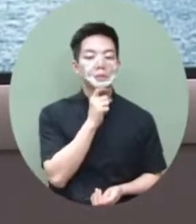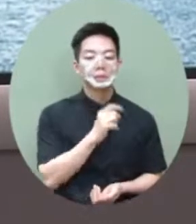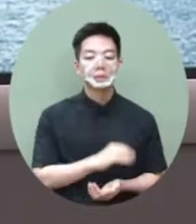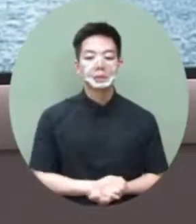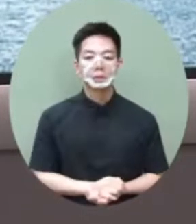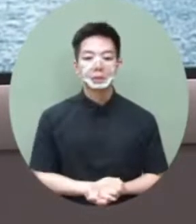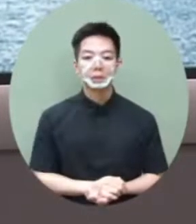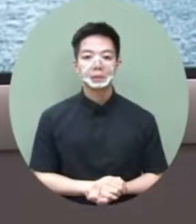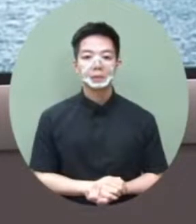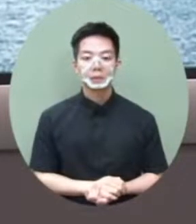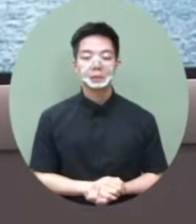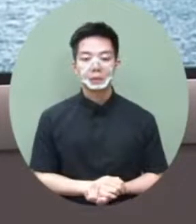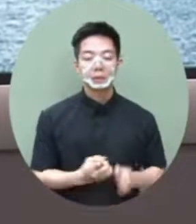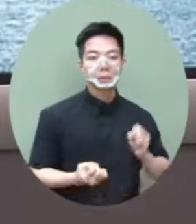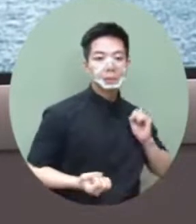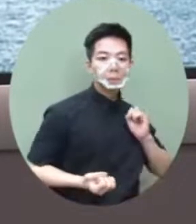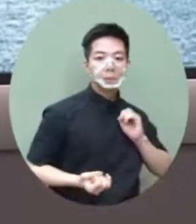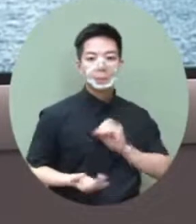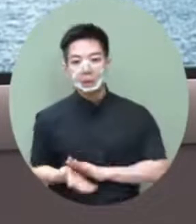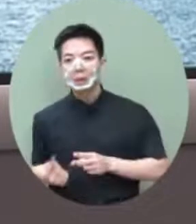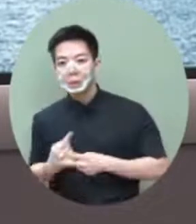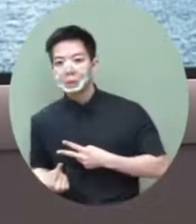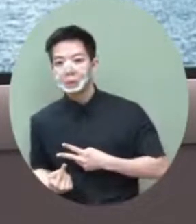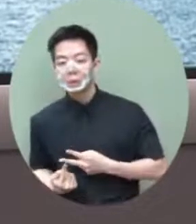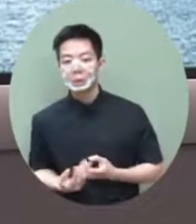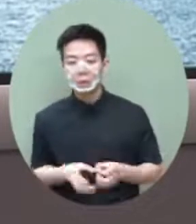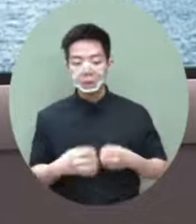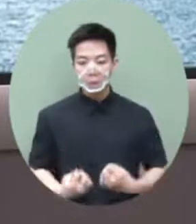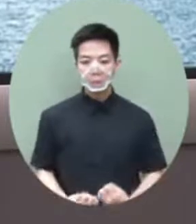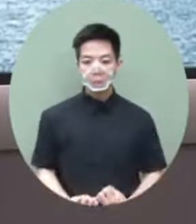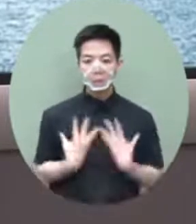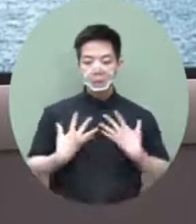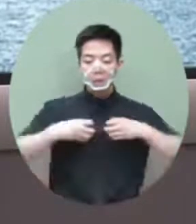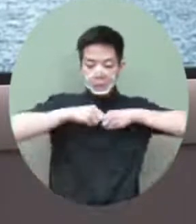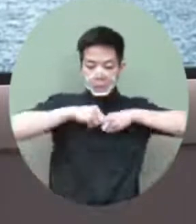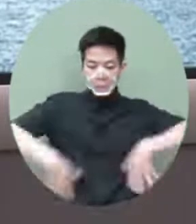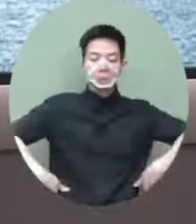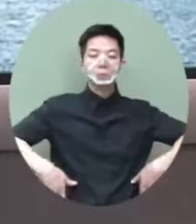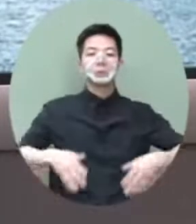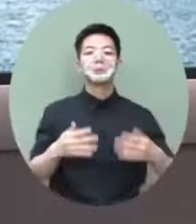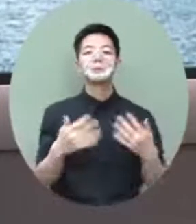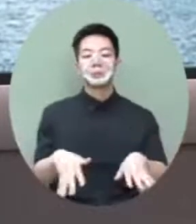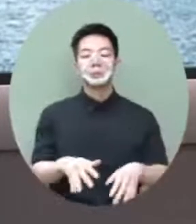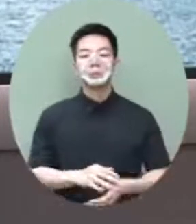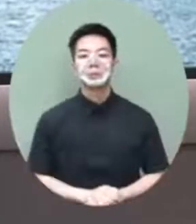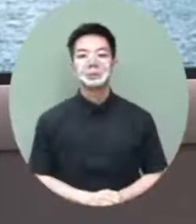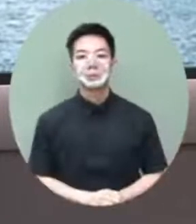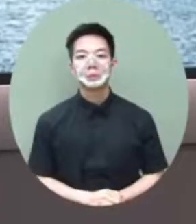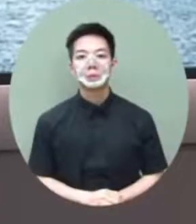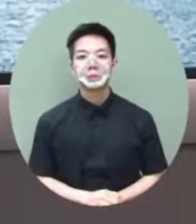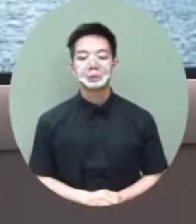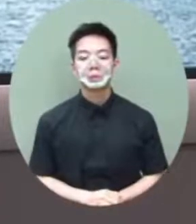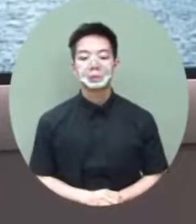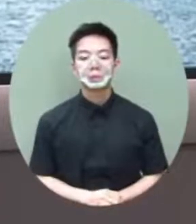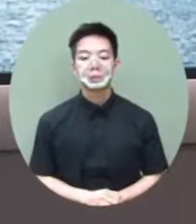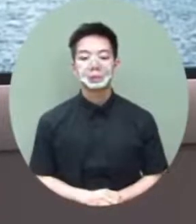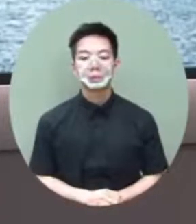also a cancer patient, had metastasis to liver and other organs.